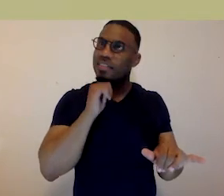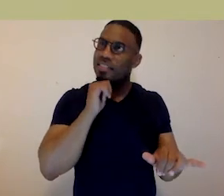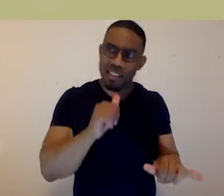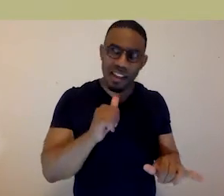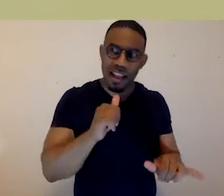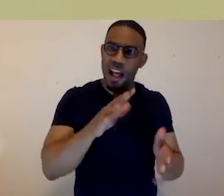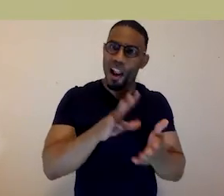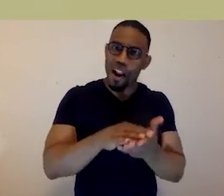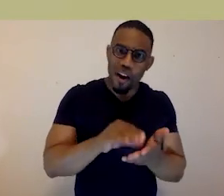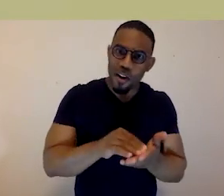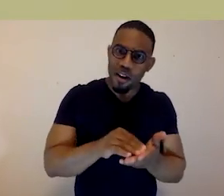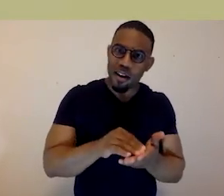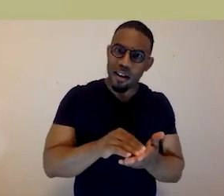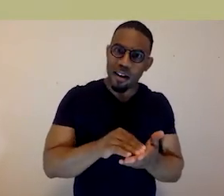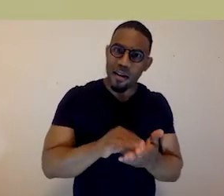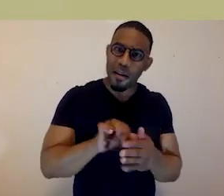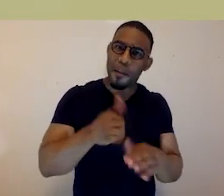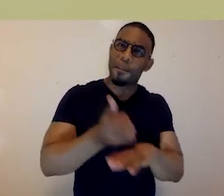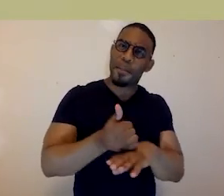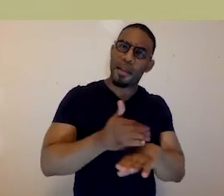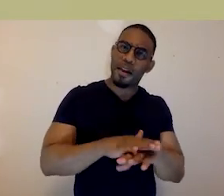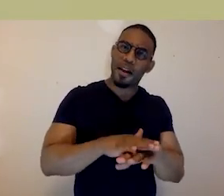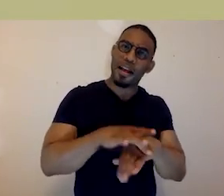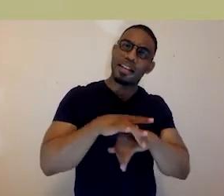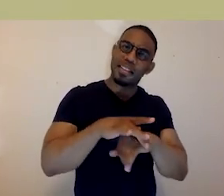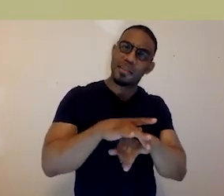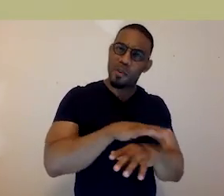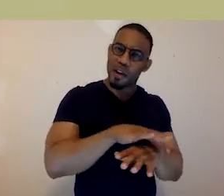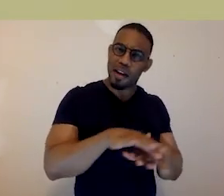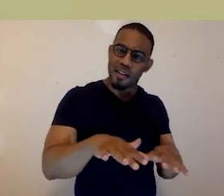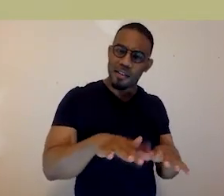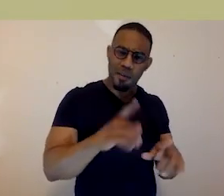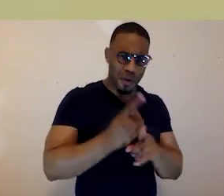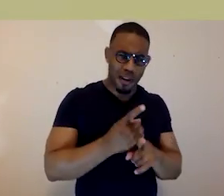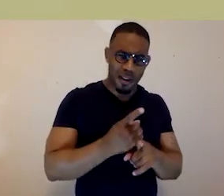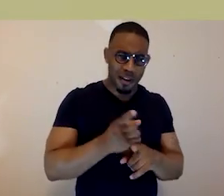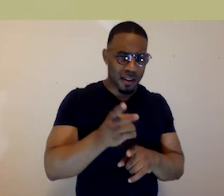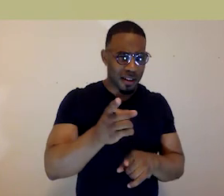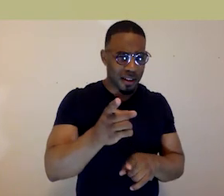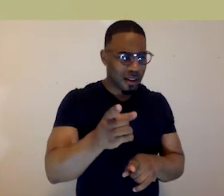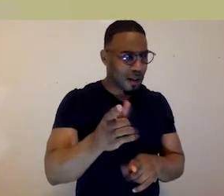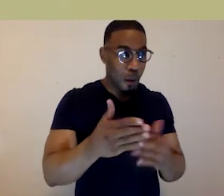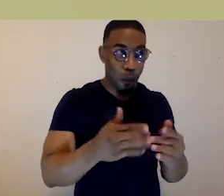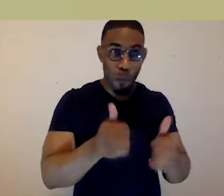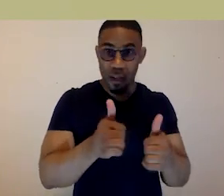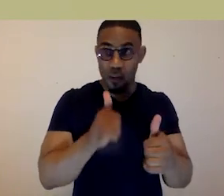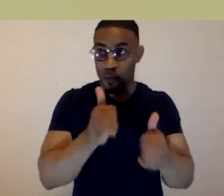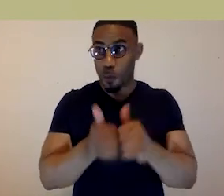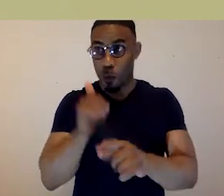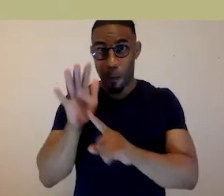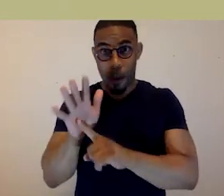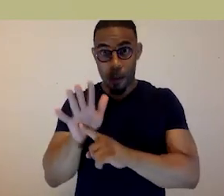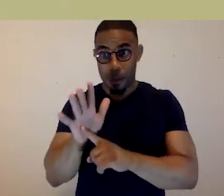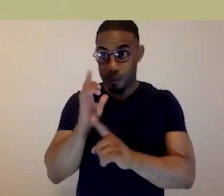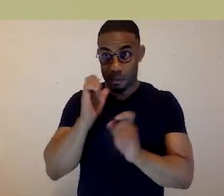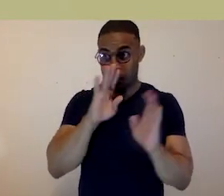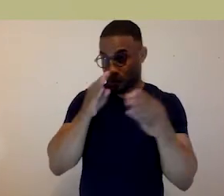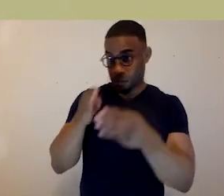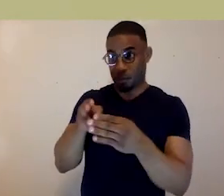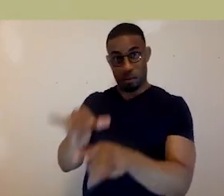not learning based on demographics, right? Whichever one was the most popular, it